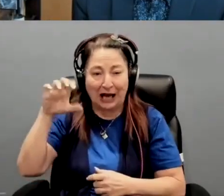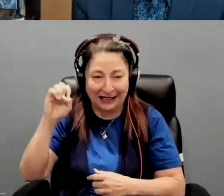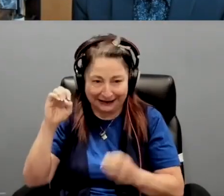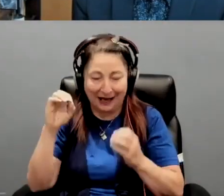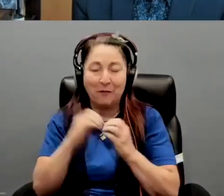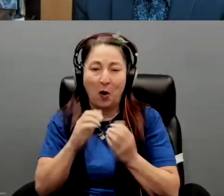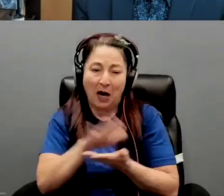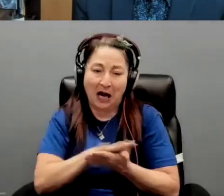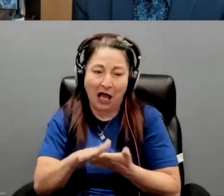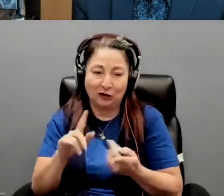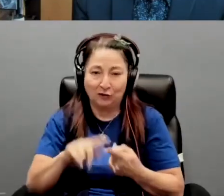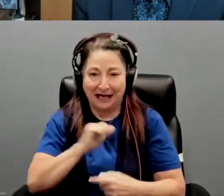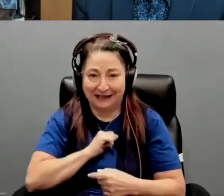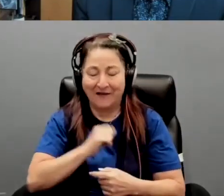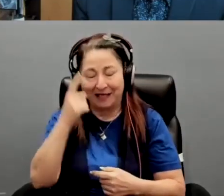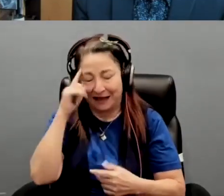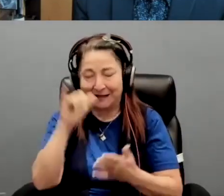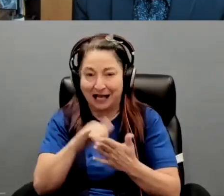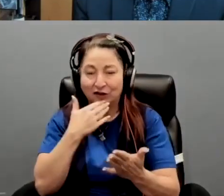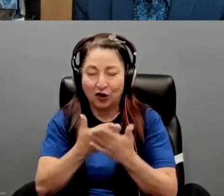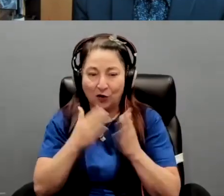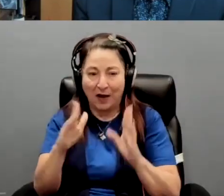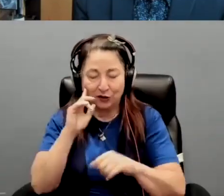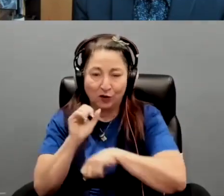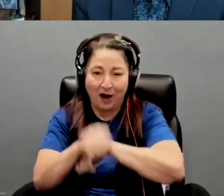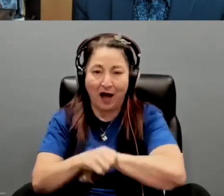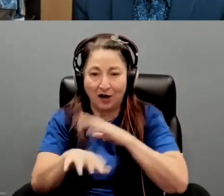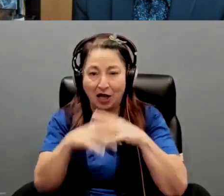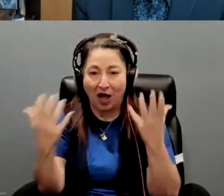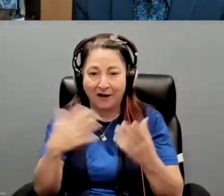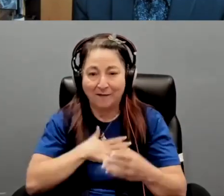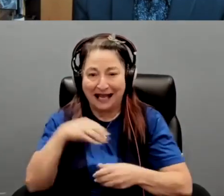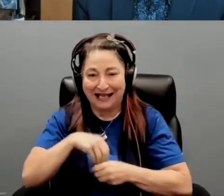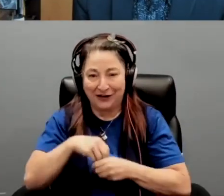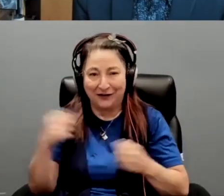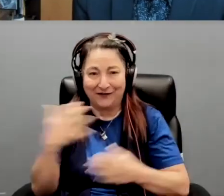I think that's a big way to conquer a lot of my inner fear.